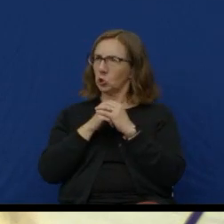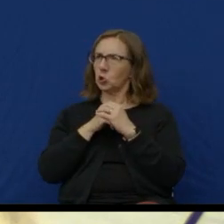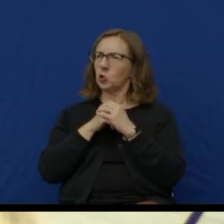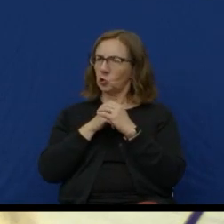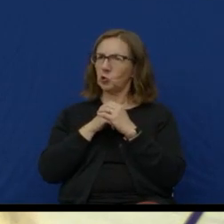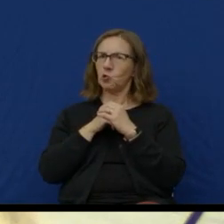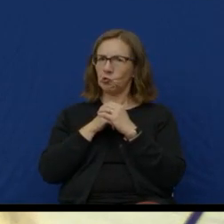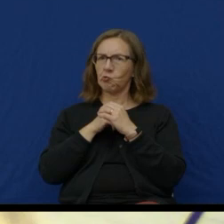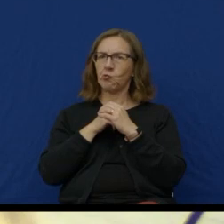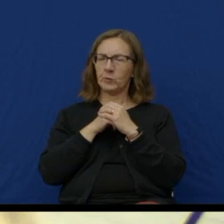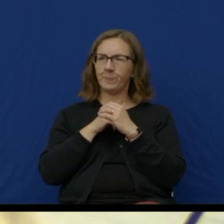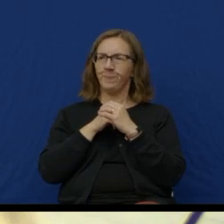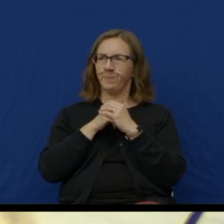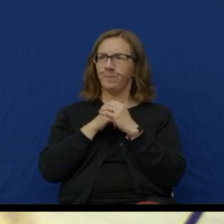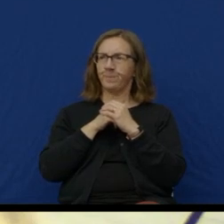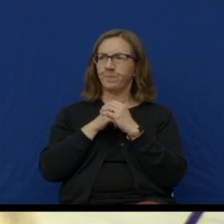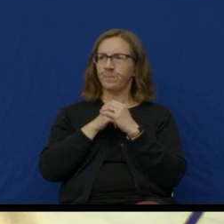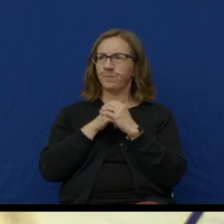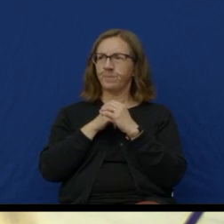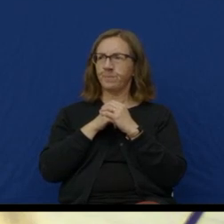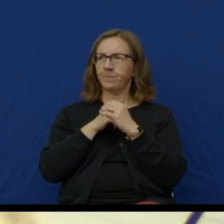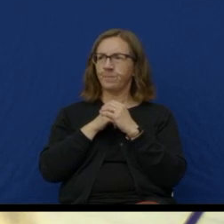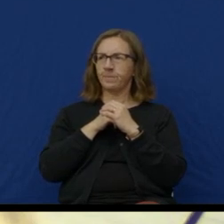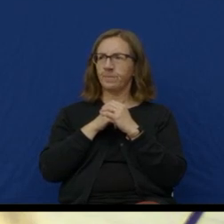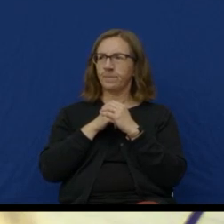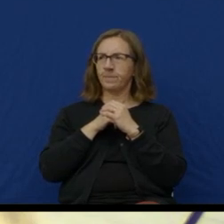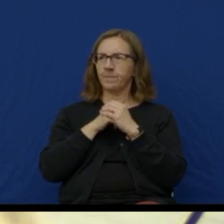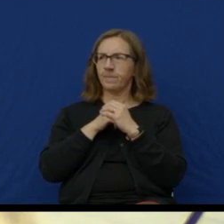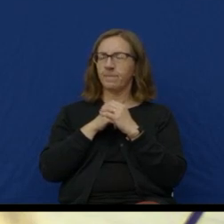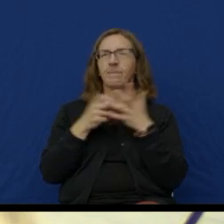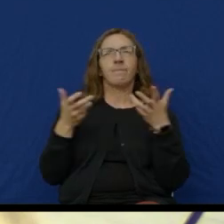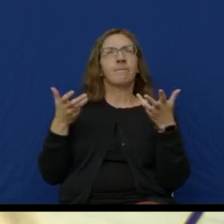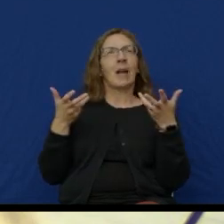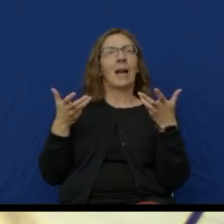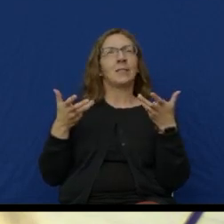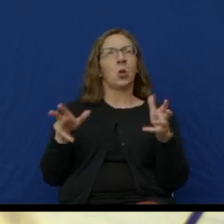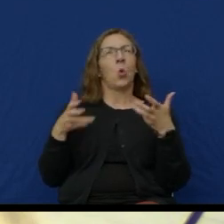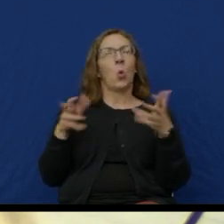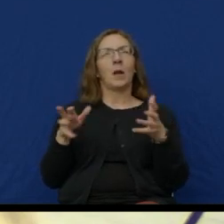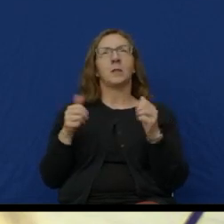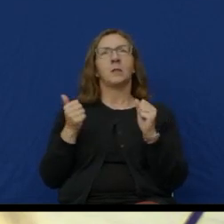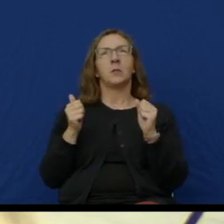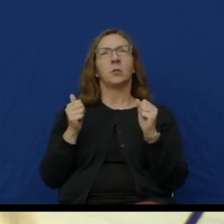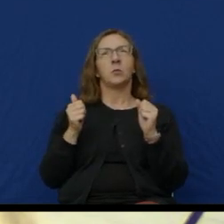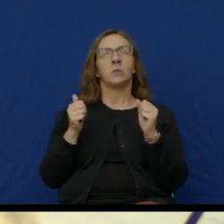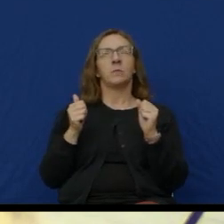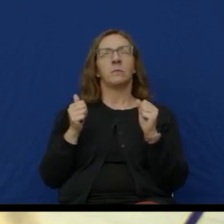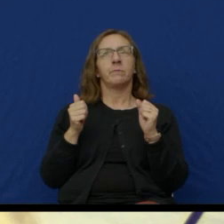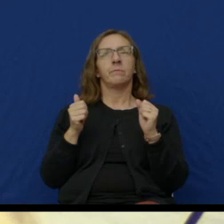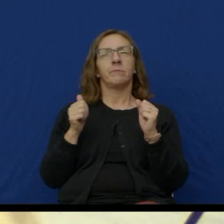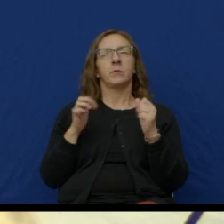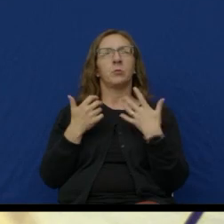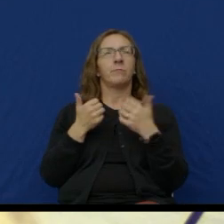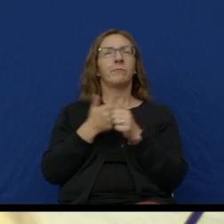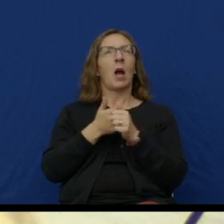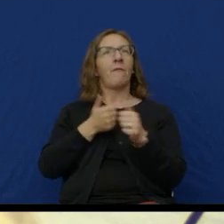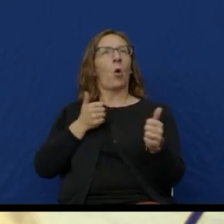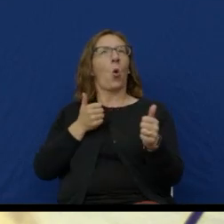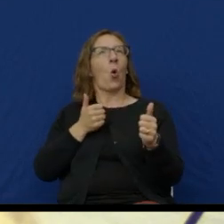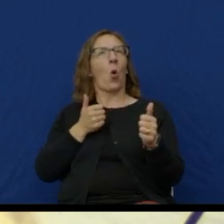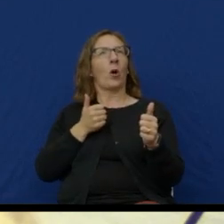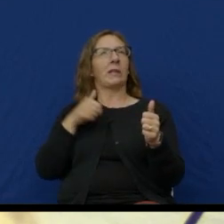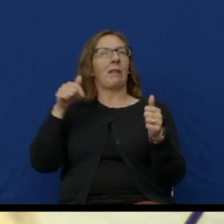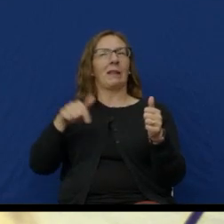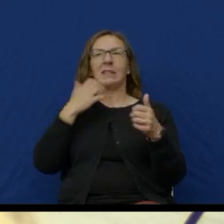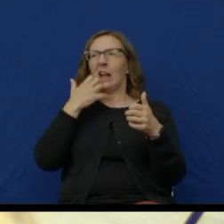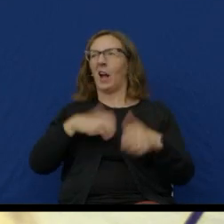I just don't want us to avoid, you know, kind of the elephant in the room, and I don't want